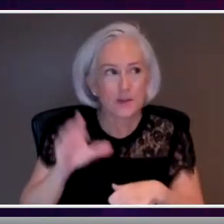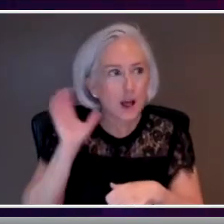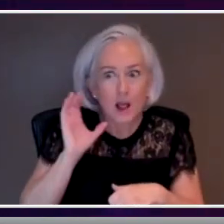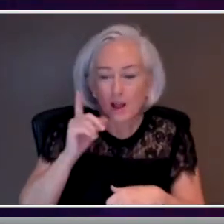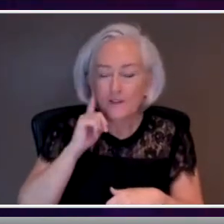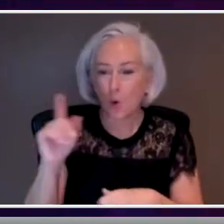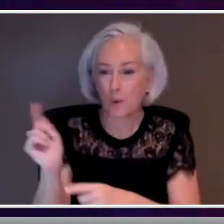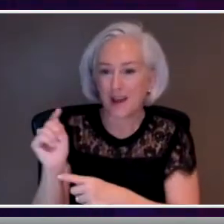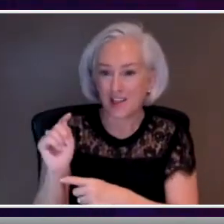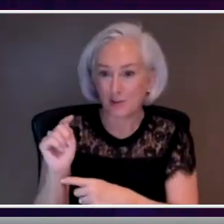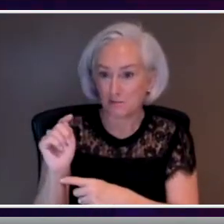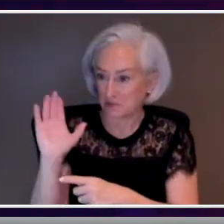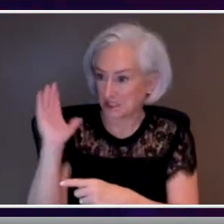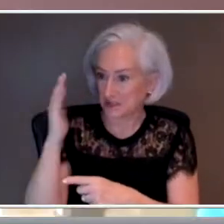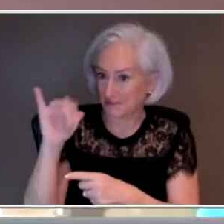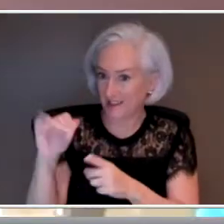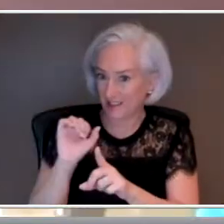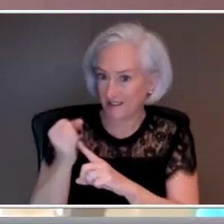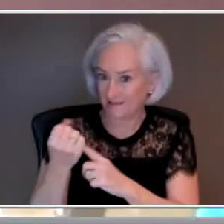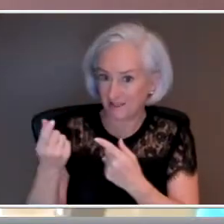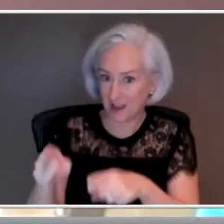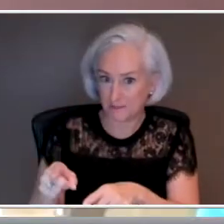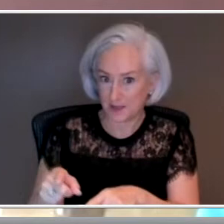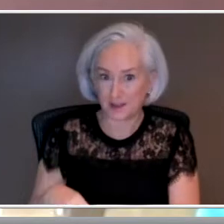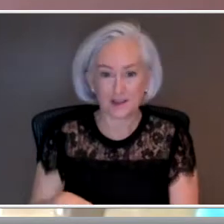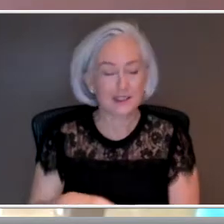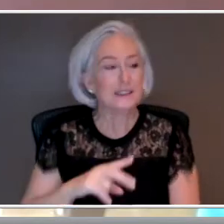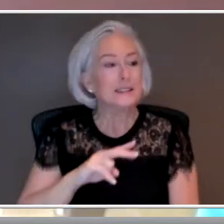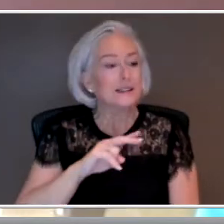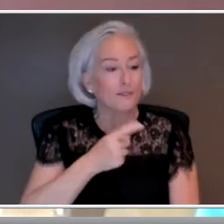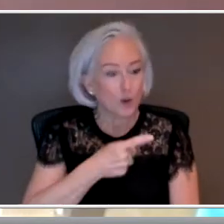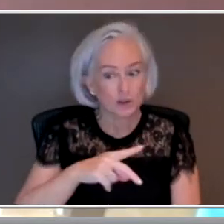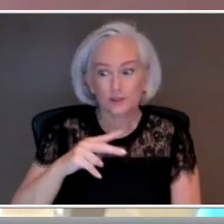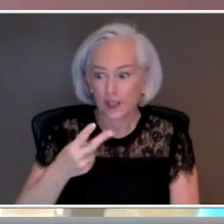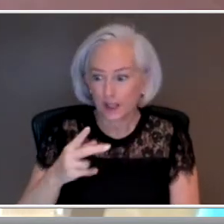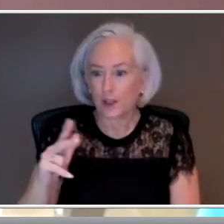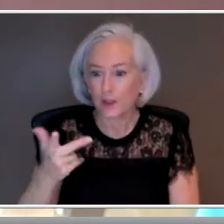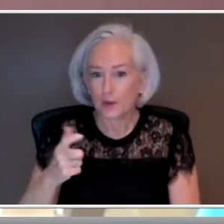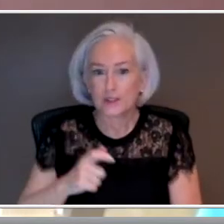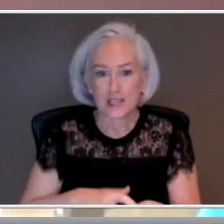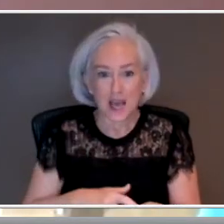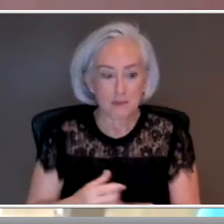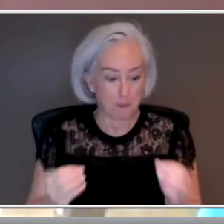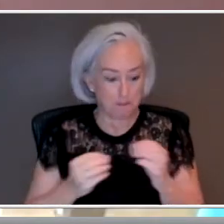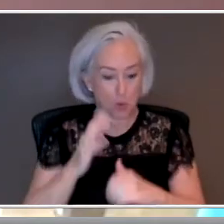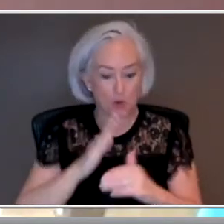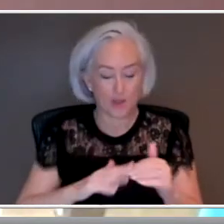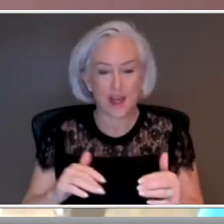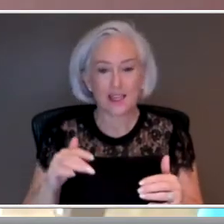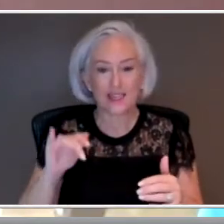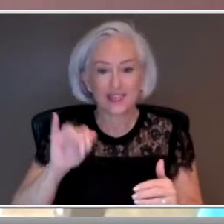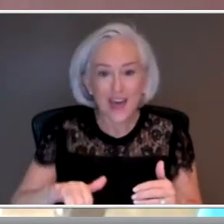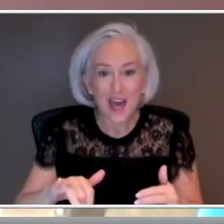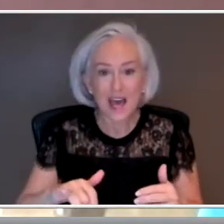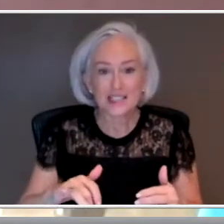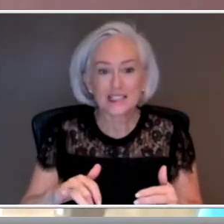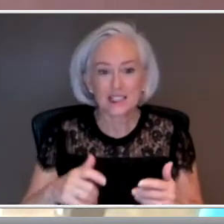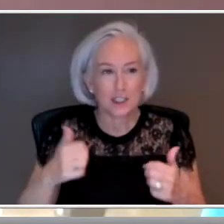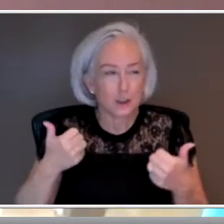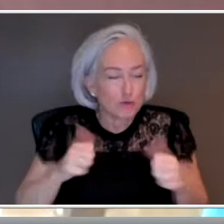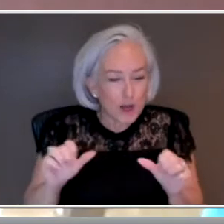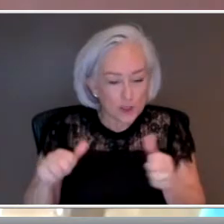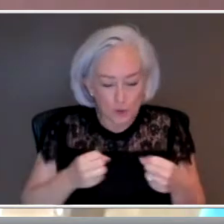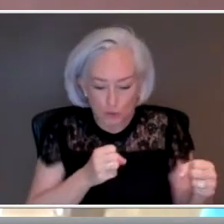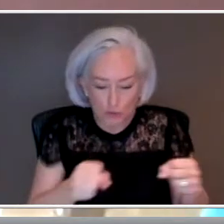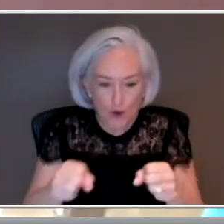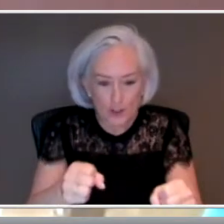to you? And the second time and the third time, even more so than looking for a bathroom, is having to strategize traveling